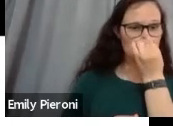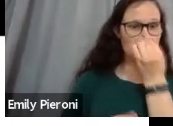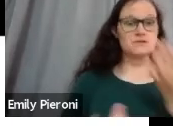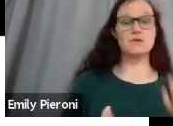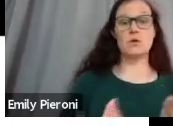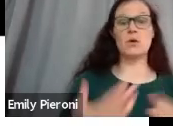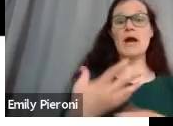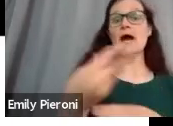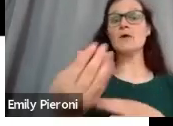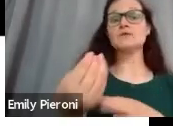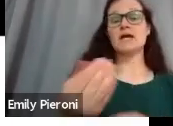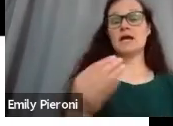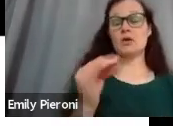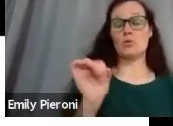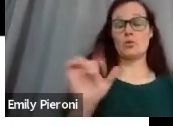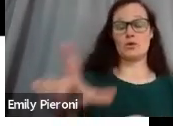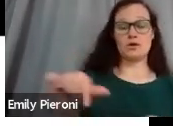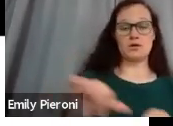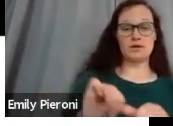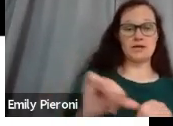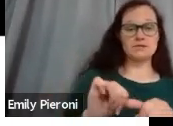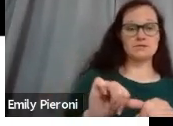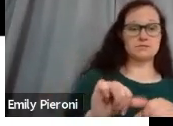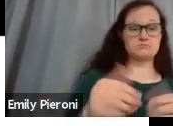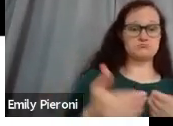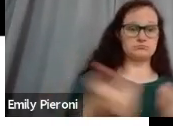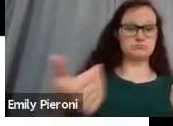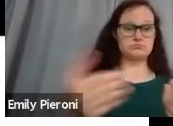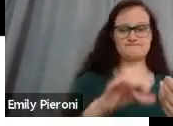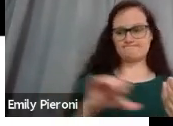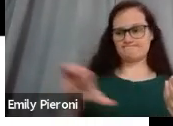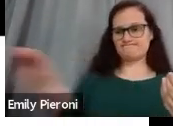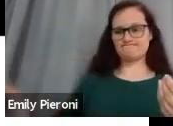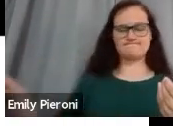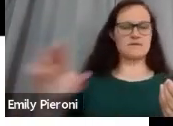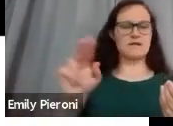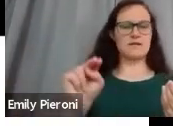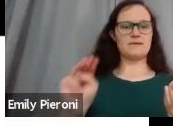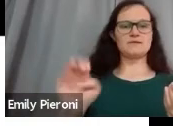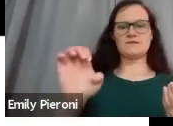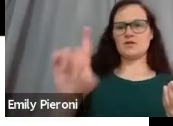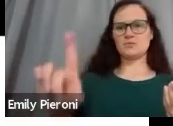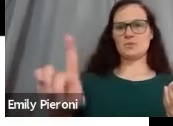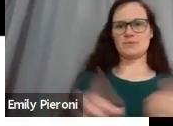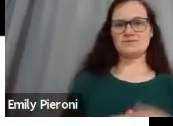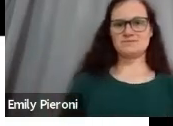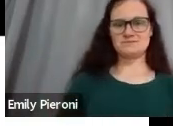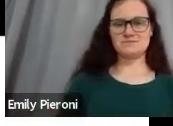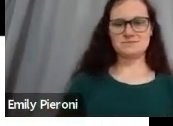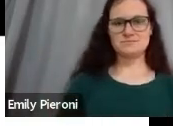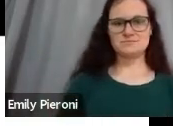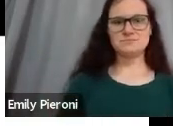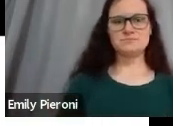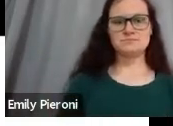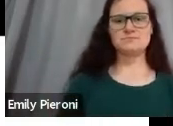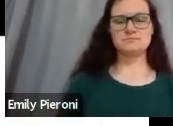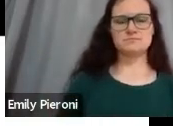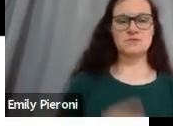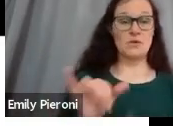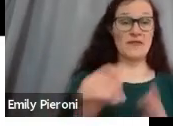oil and gas was designated to the New Mexico Environment Department. So that